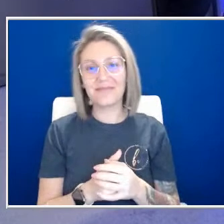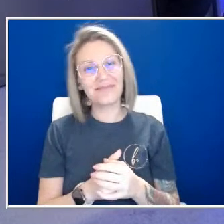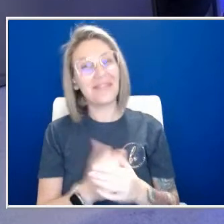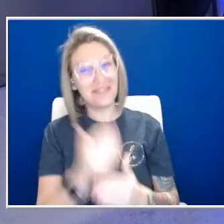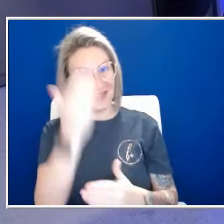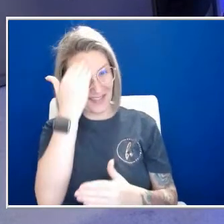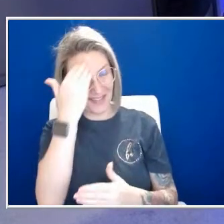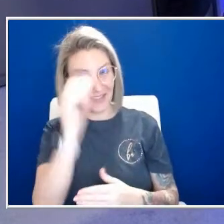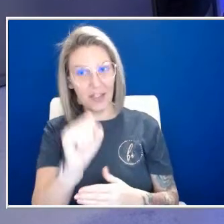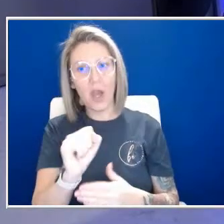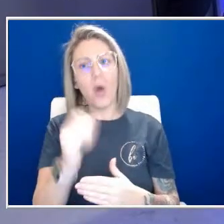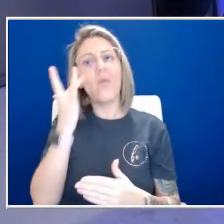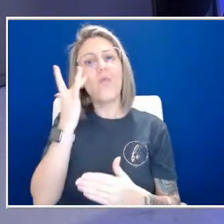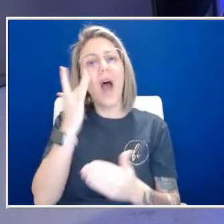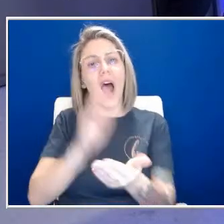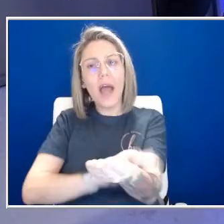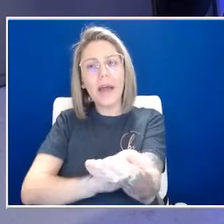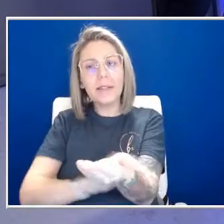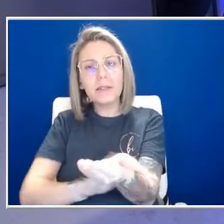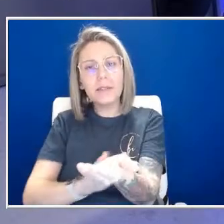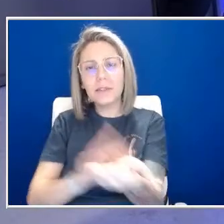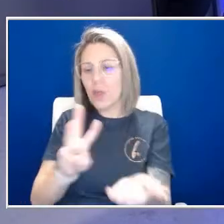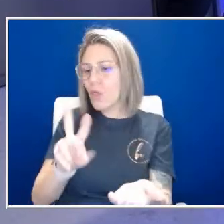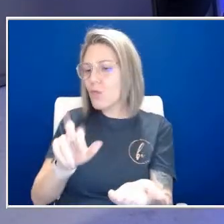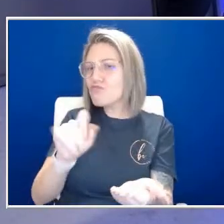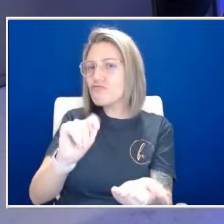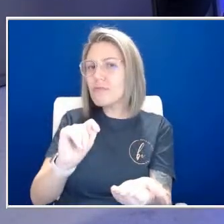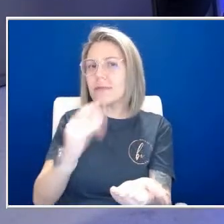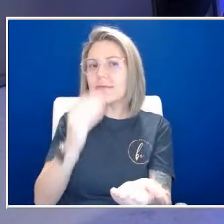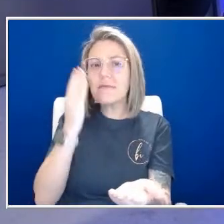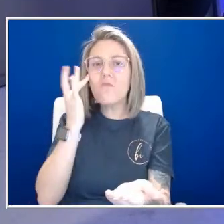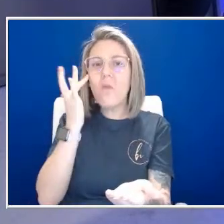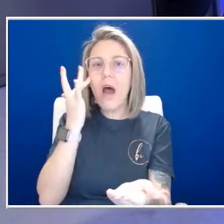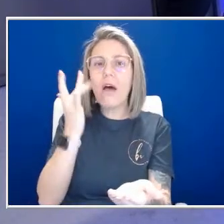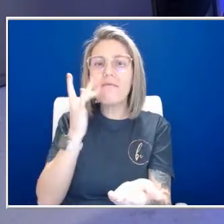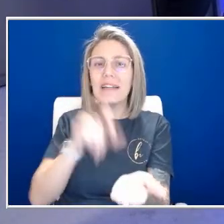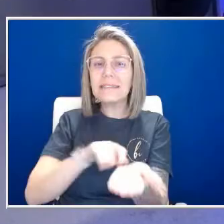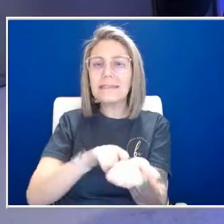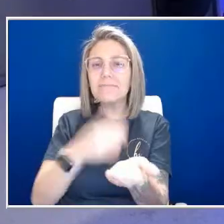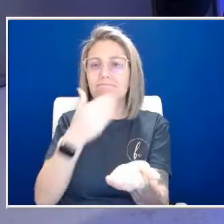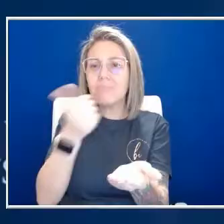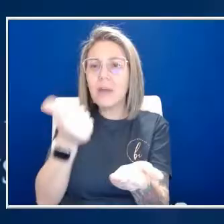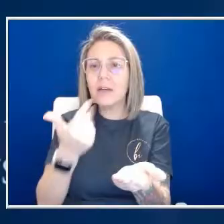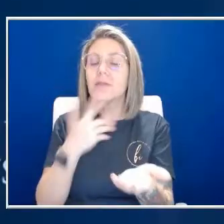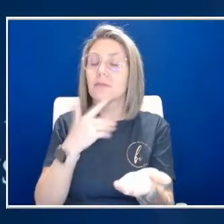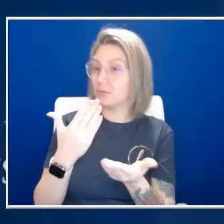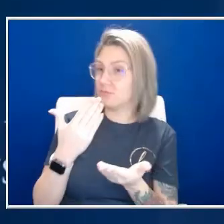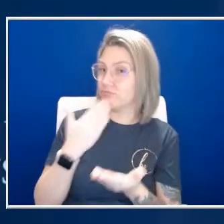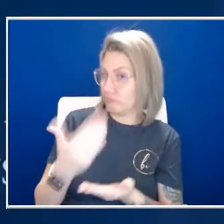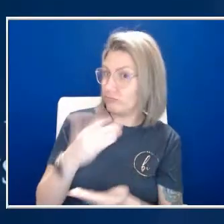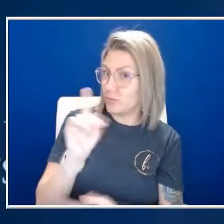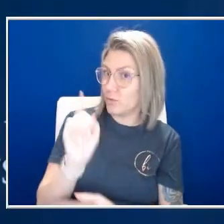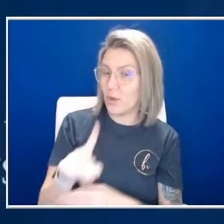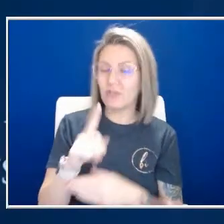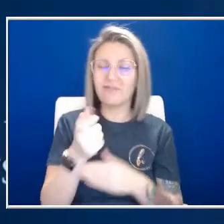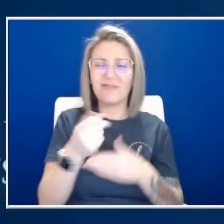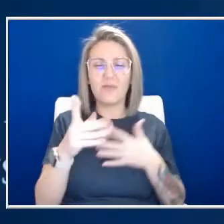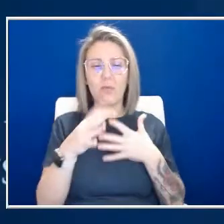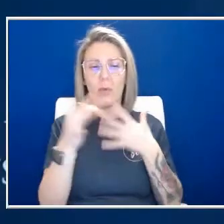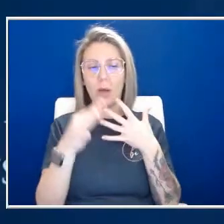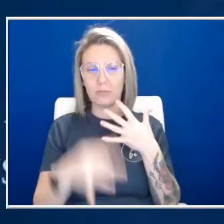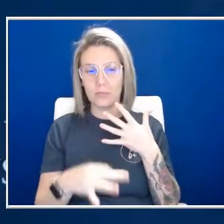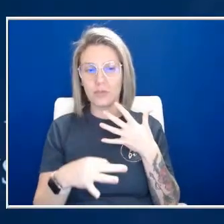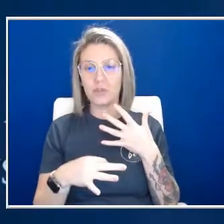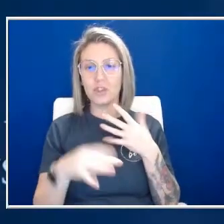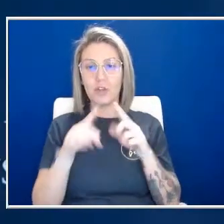the arm? Why is that skin the best for this reconstruction? Great question. It's actually, there are a few different options, and from the leg, from